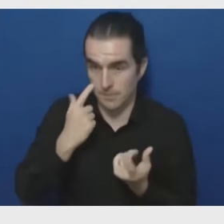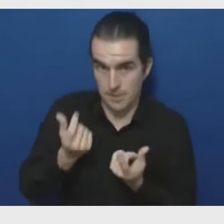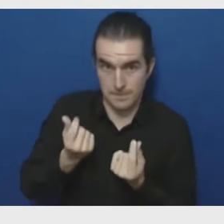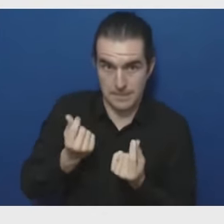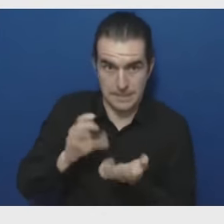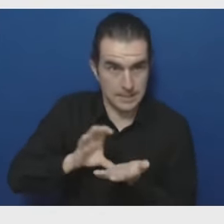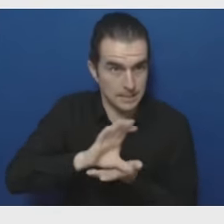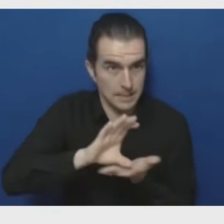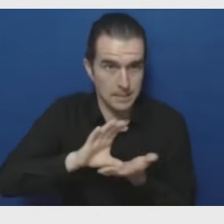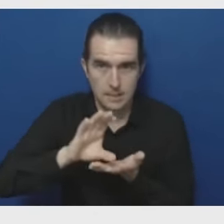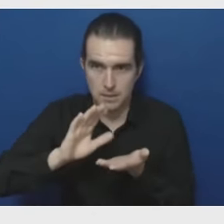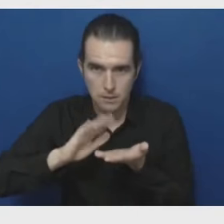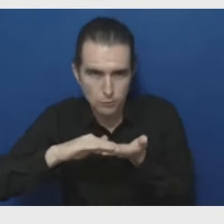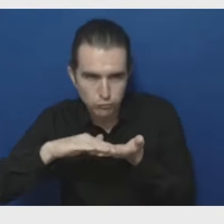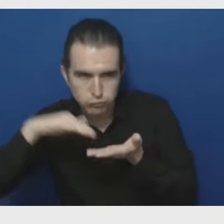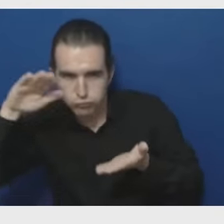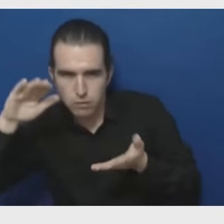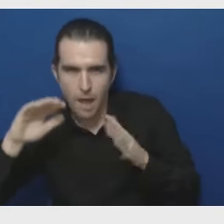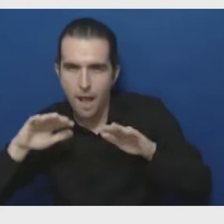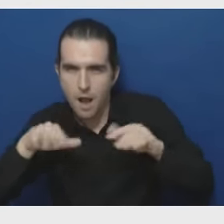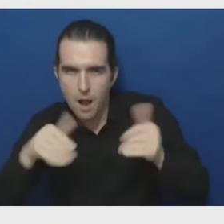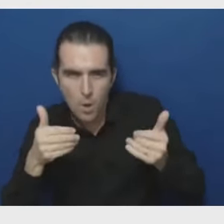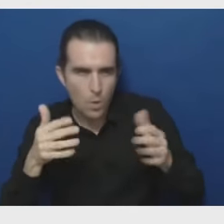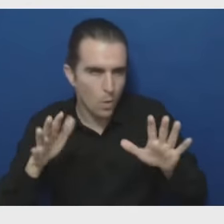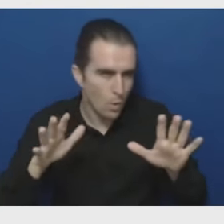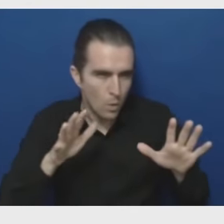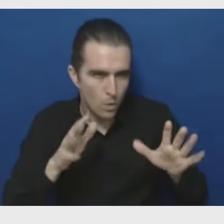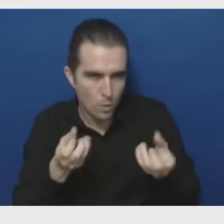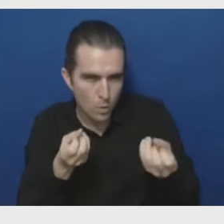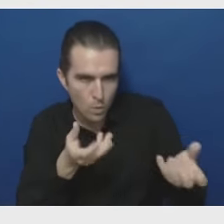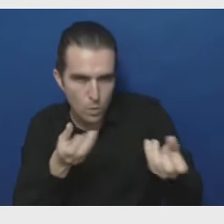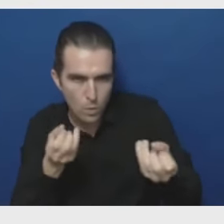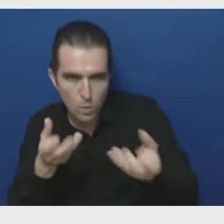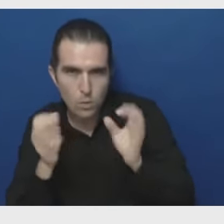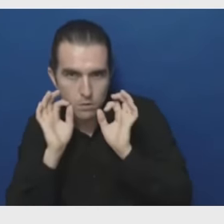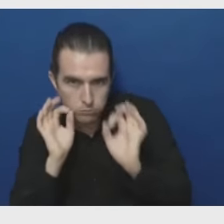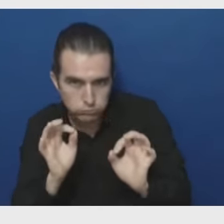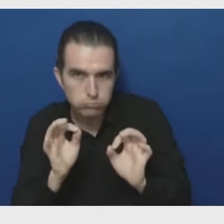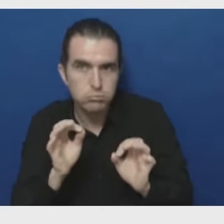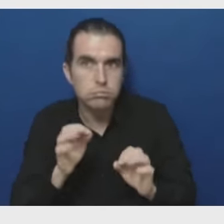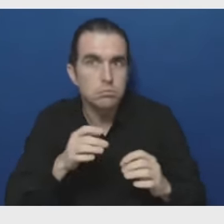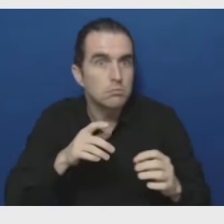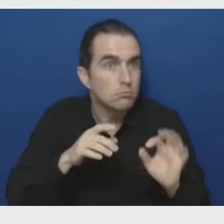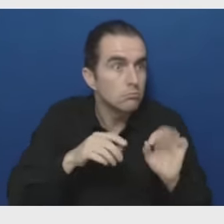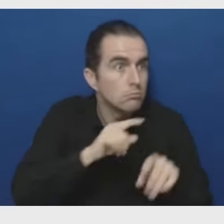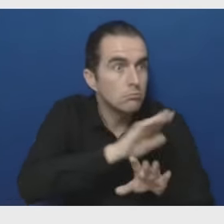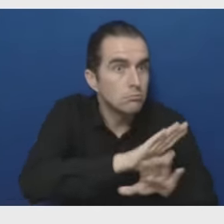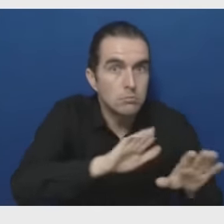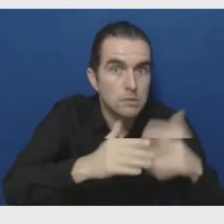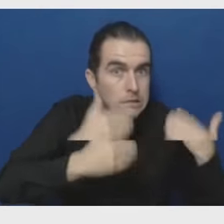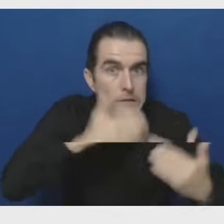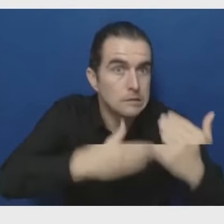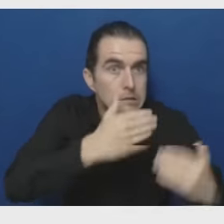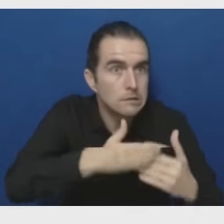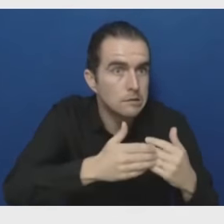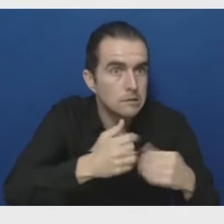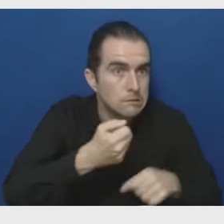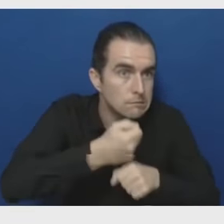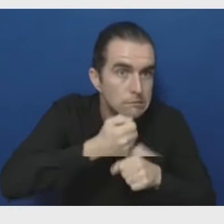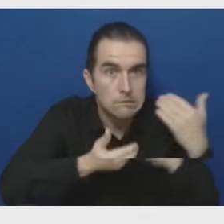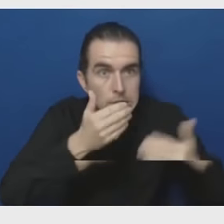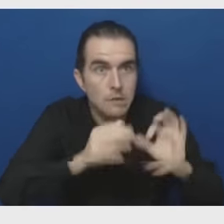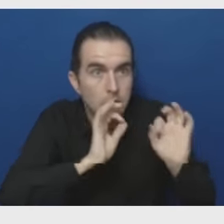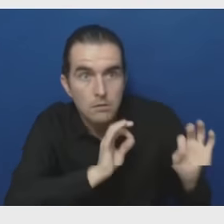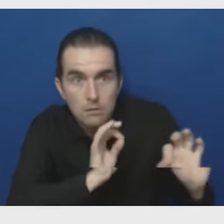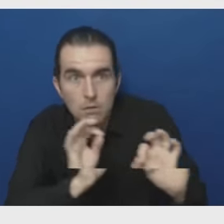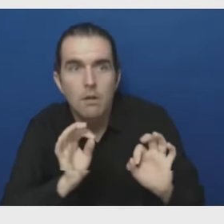a determination of needs report. And as we think about finance within COP26, then we are looking at financial